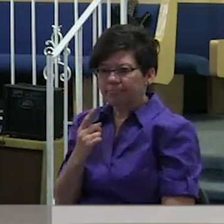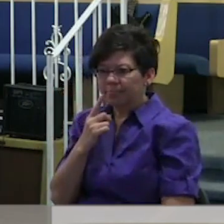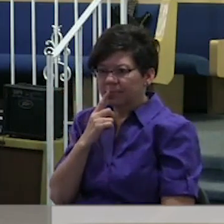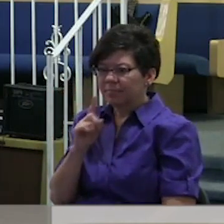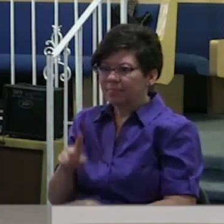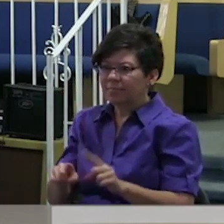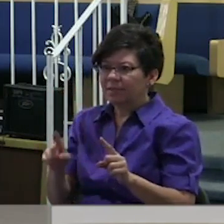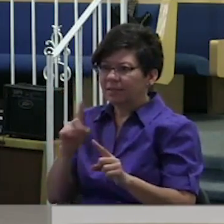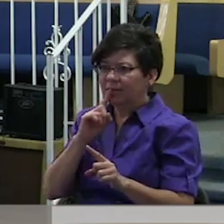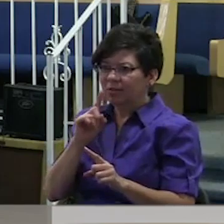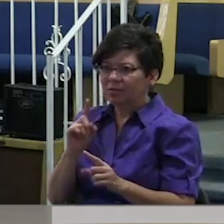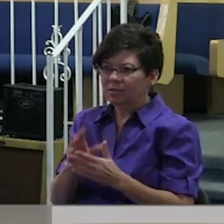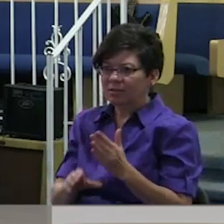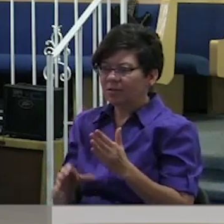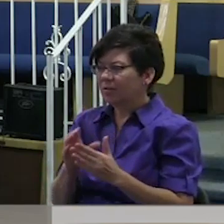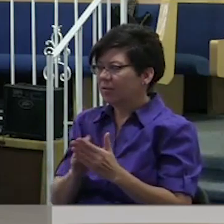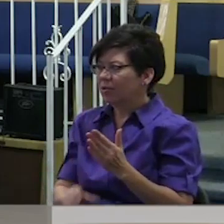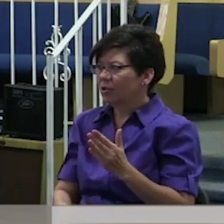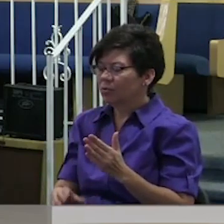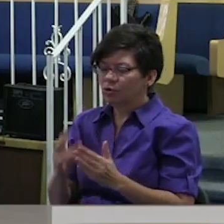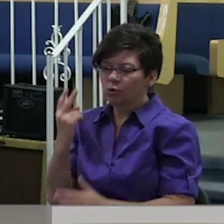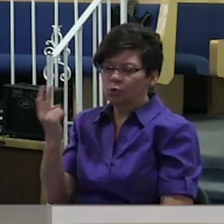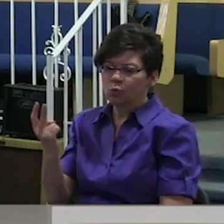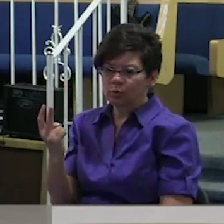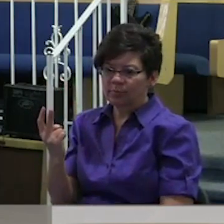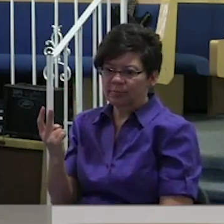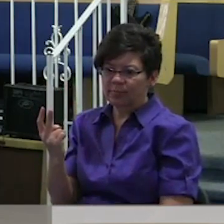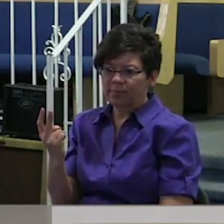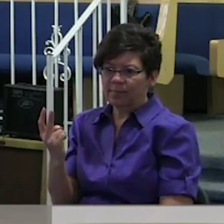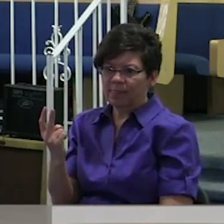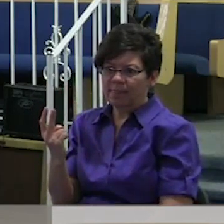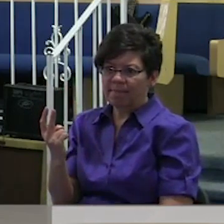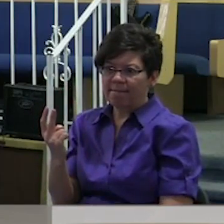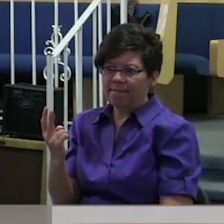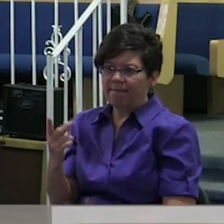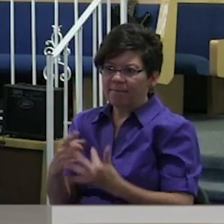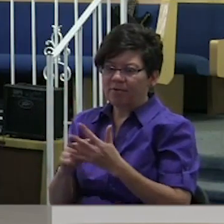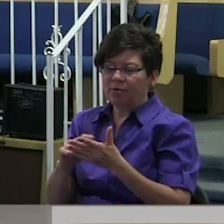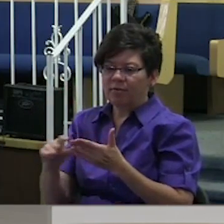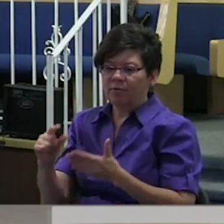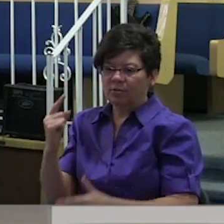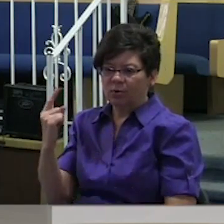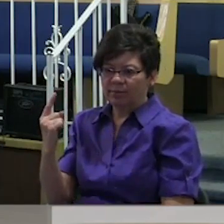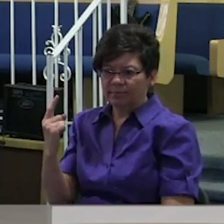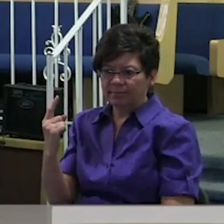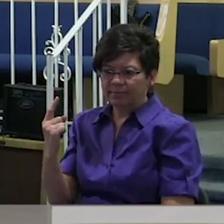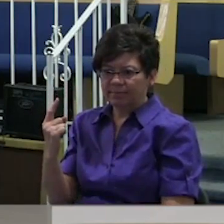But it's coming out of the book of Acts, chapter number 2. And we're going to start at verse number 1